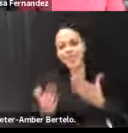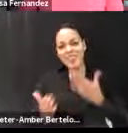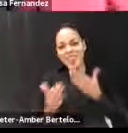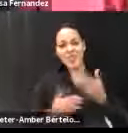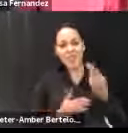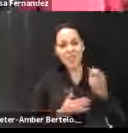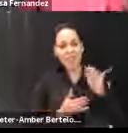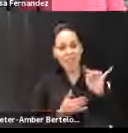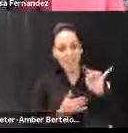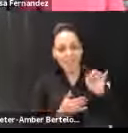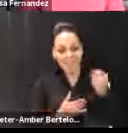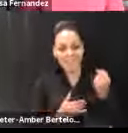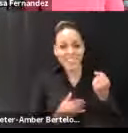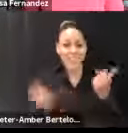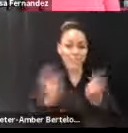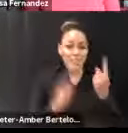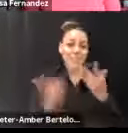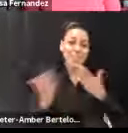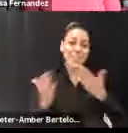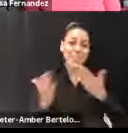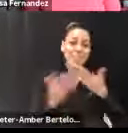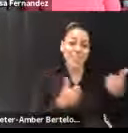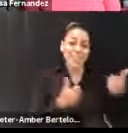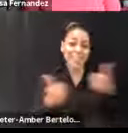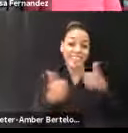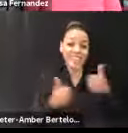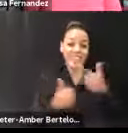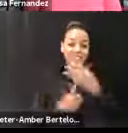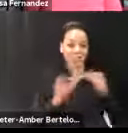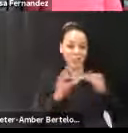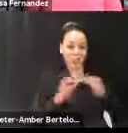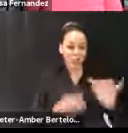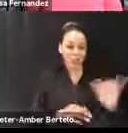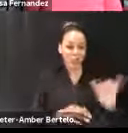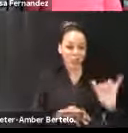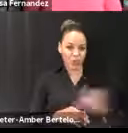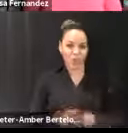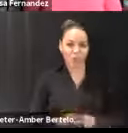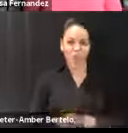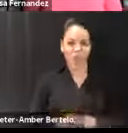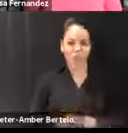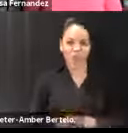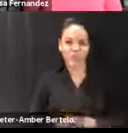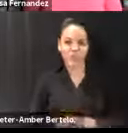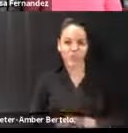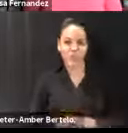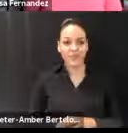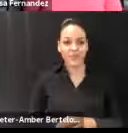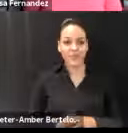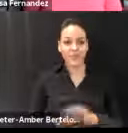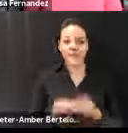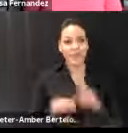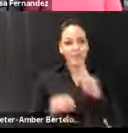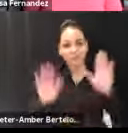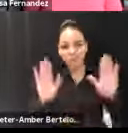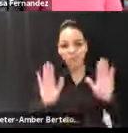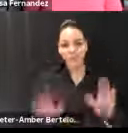Humanities, yes. LaTasha, everybody. And our interpreters. And interpreters. Yeah, amazing.